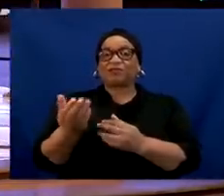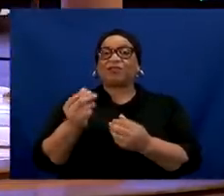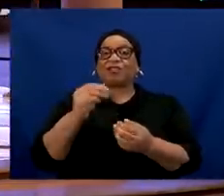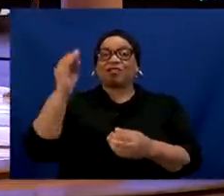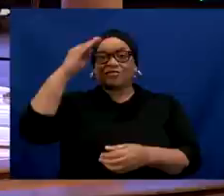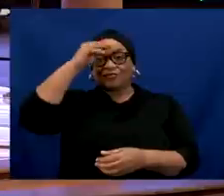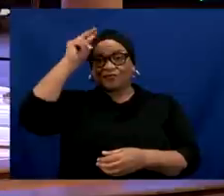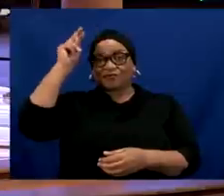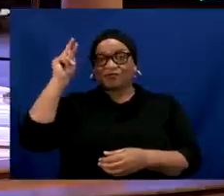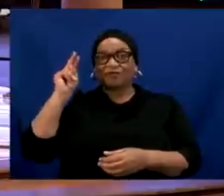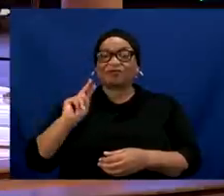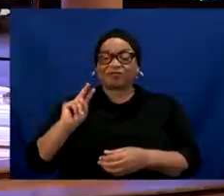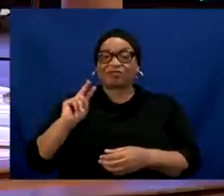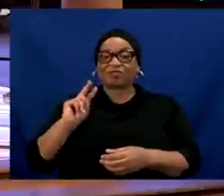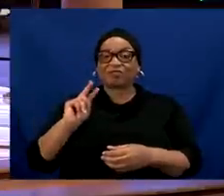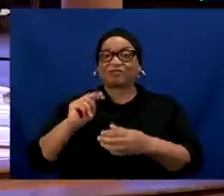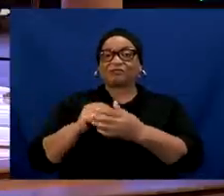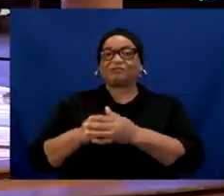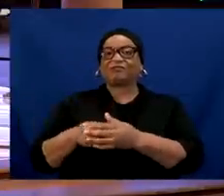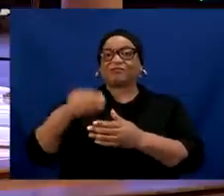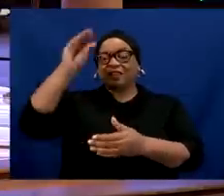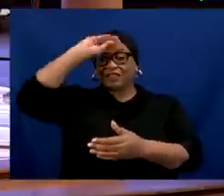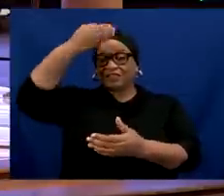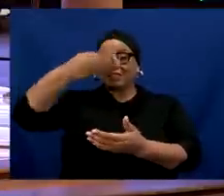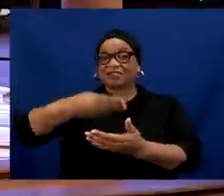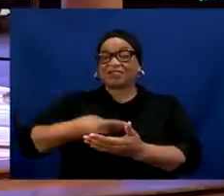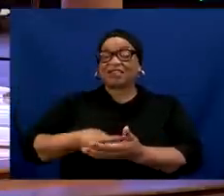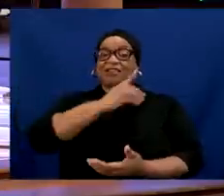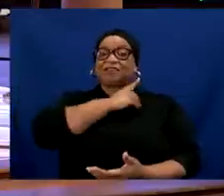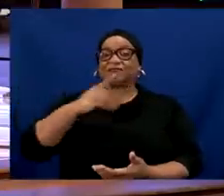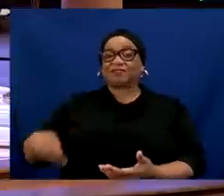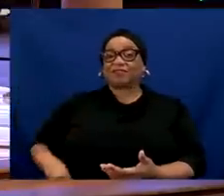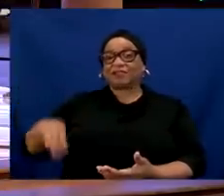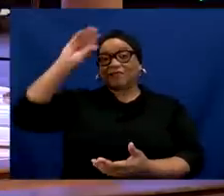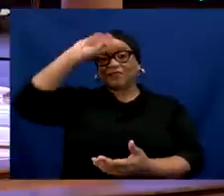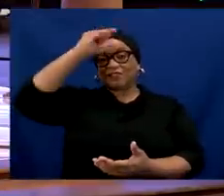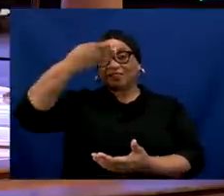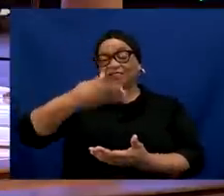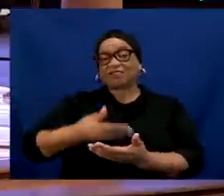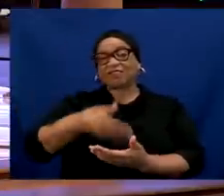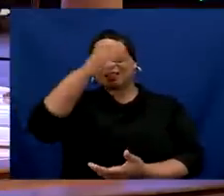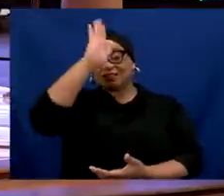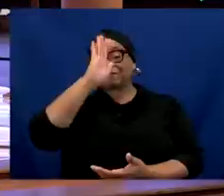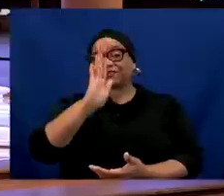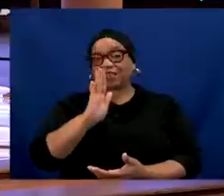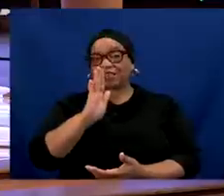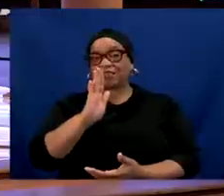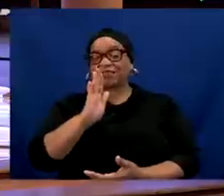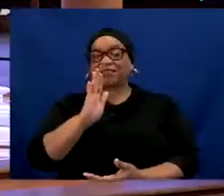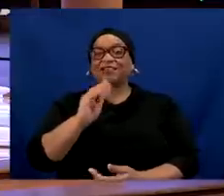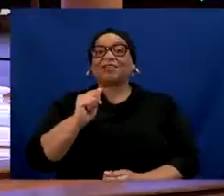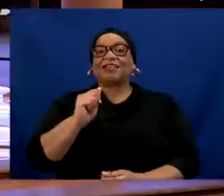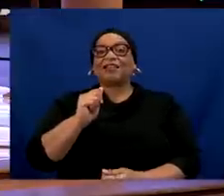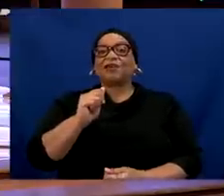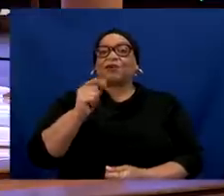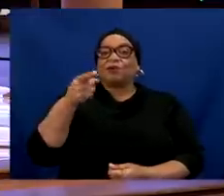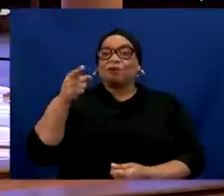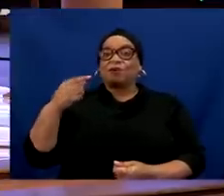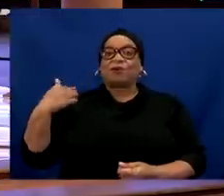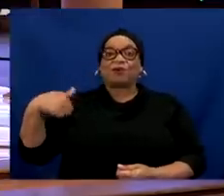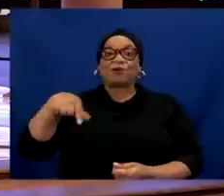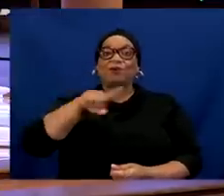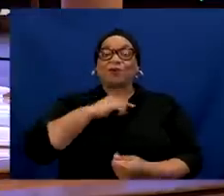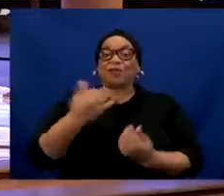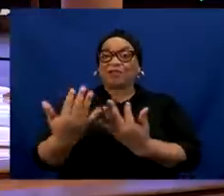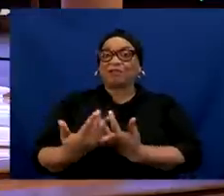Son of the Most High. The Son of David. The Son of God. This is the one we've been waiting for. This is